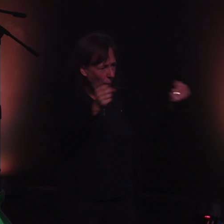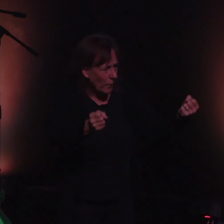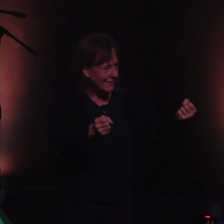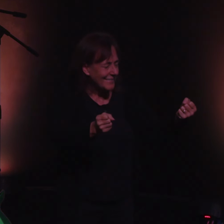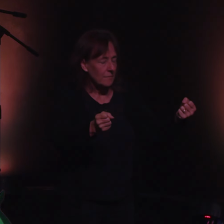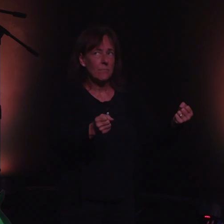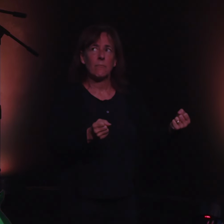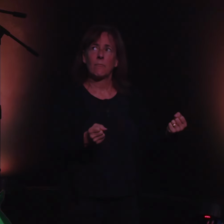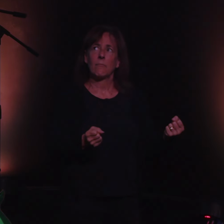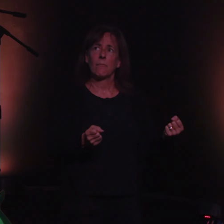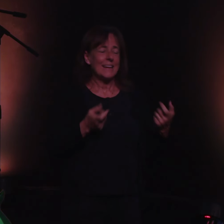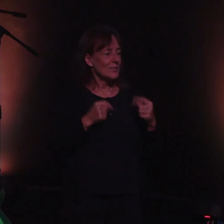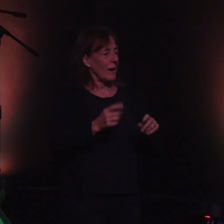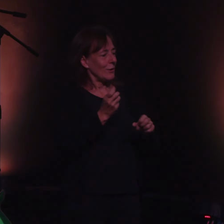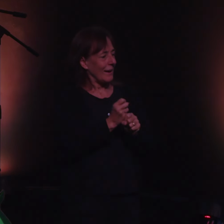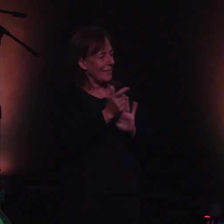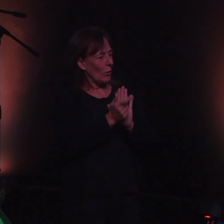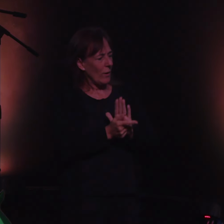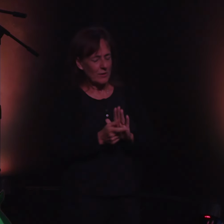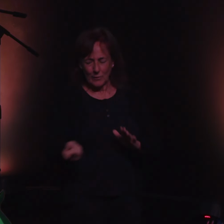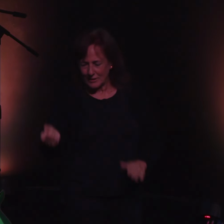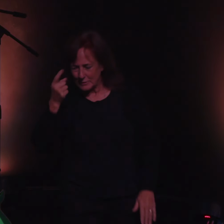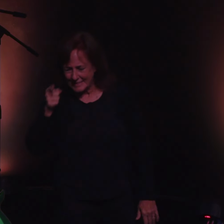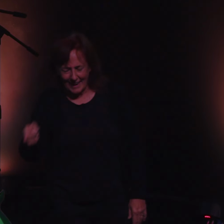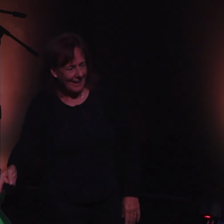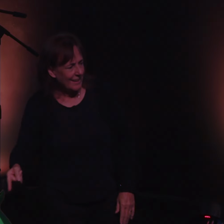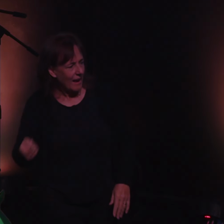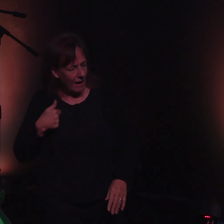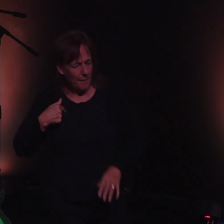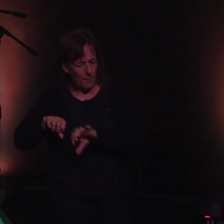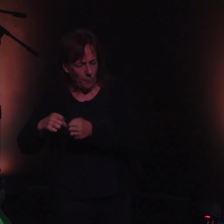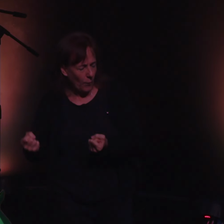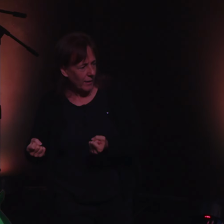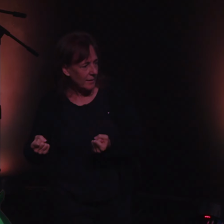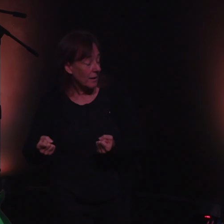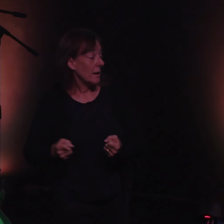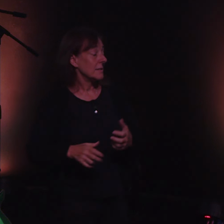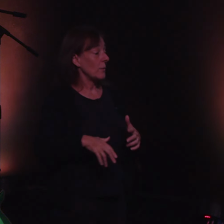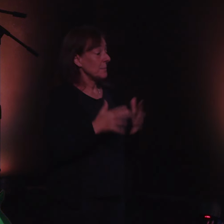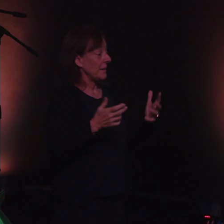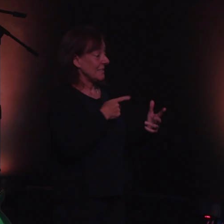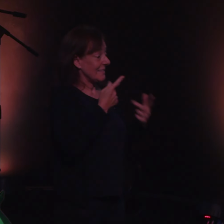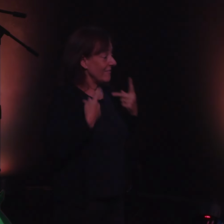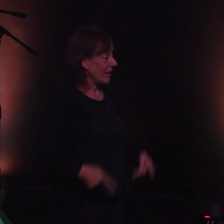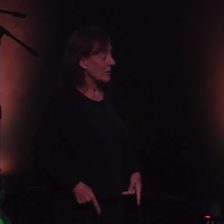trying to get this lawyer to release this. Can you imagine, as much as the Pharisees, Jesus, can you imagine